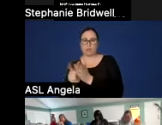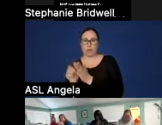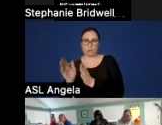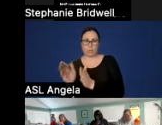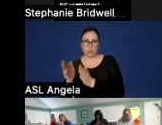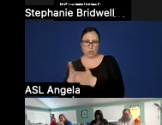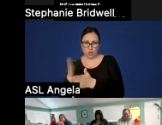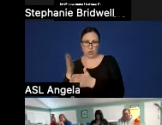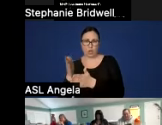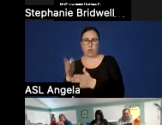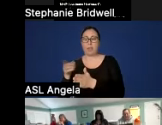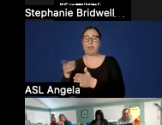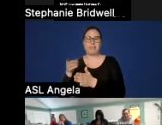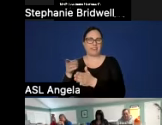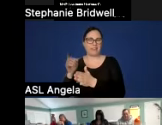in the